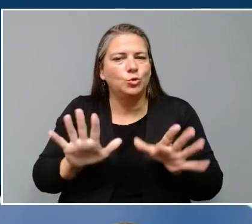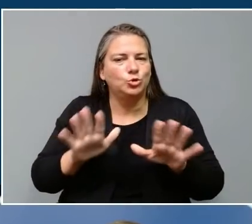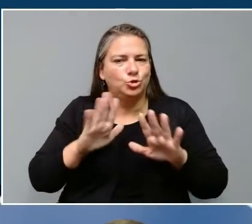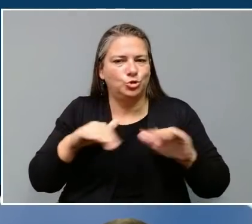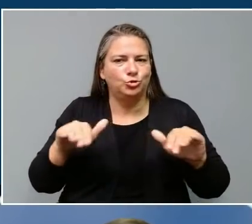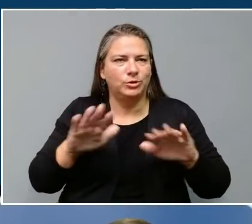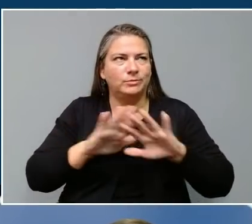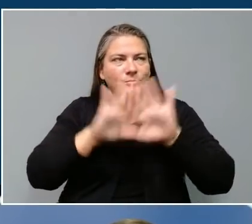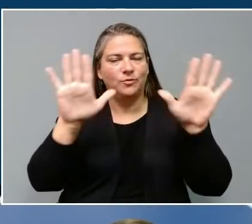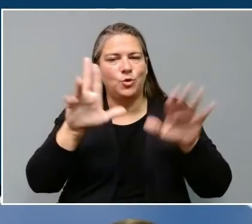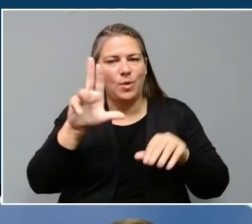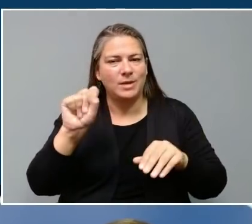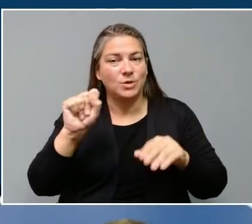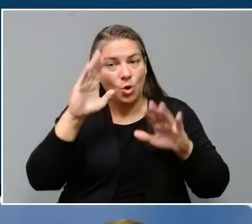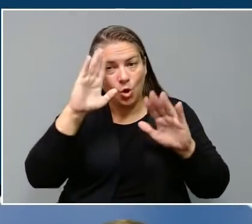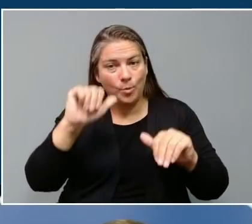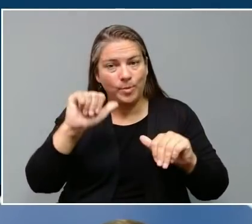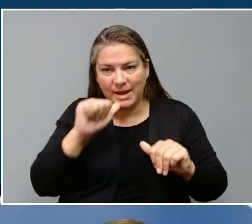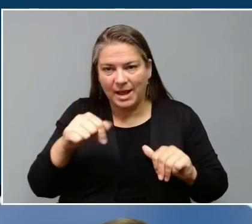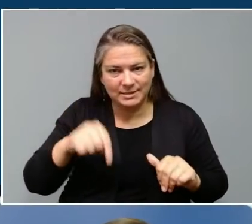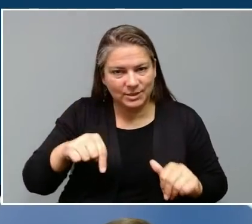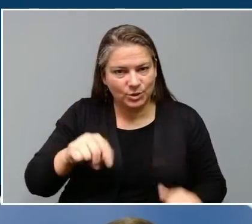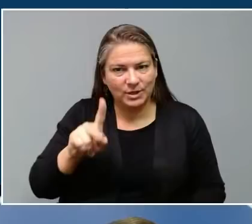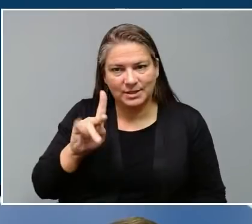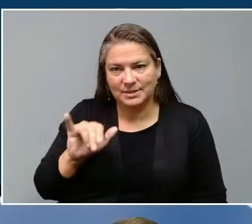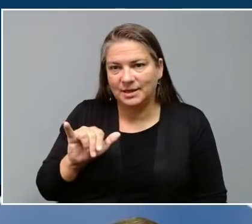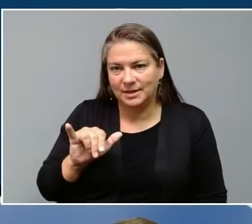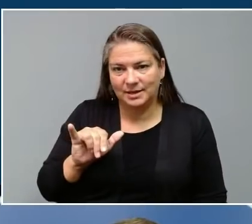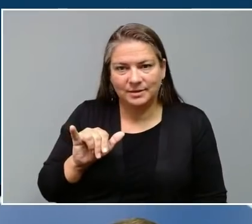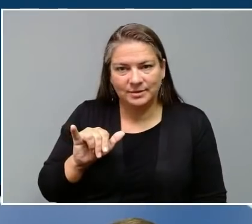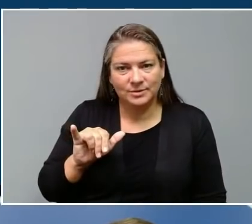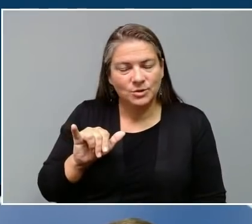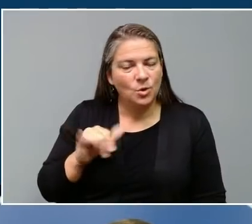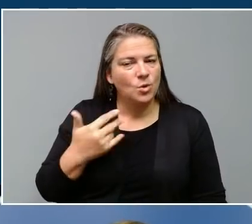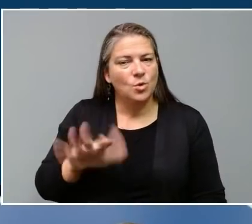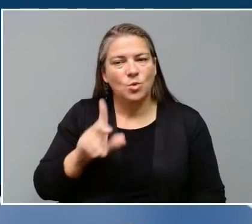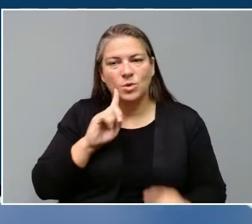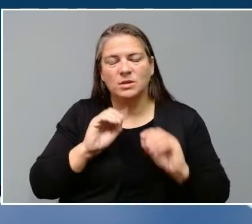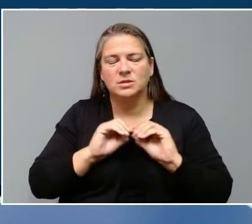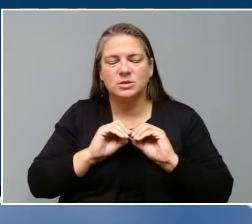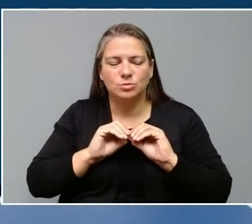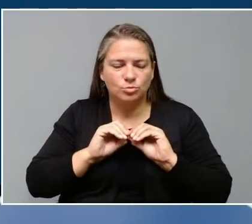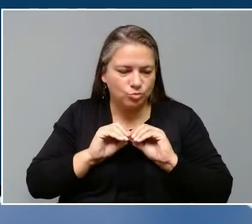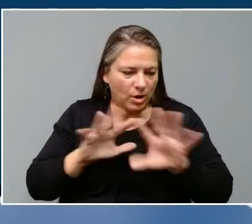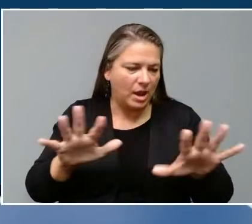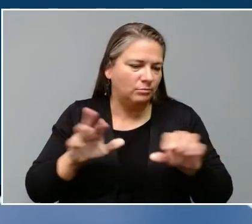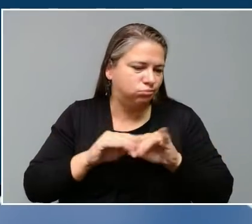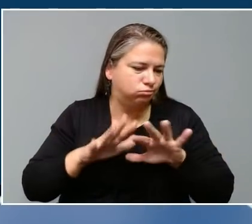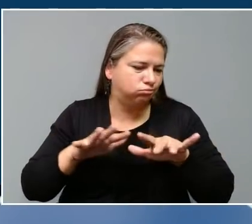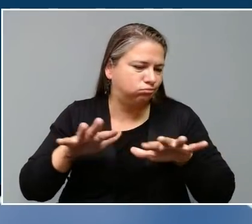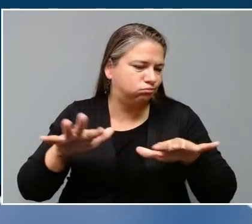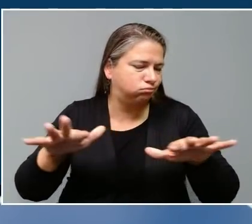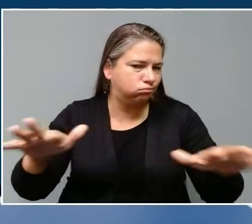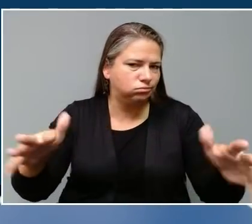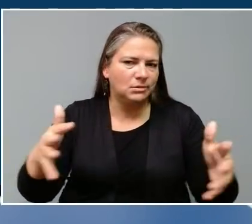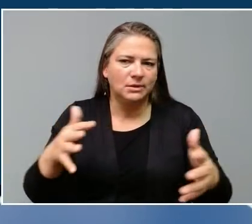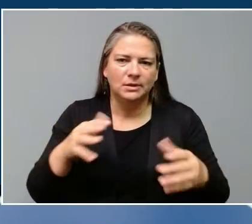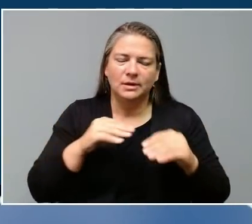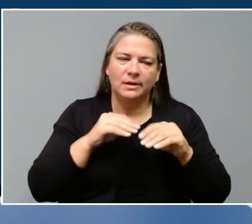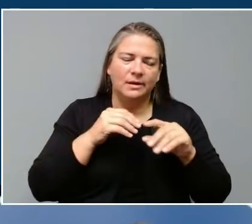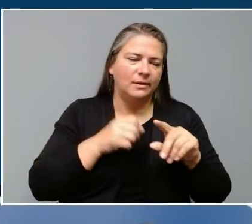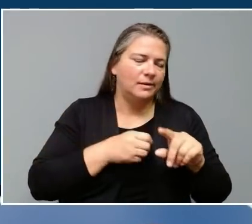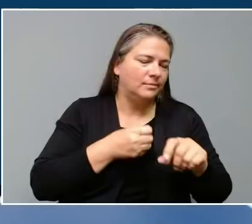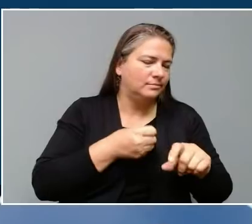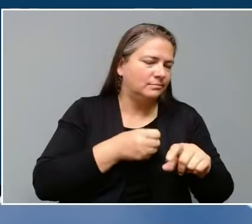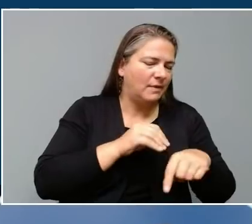in Kentucky. So, spreading like wildfire. It's infecting our kids. It's closing